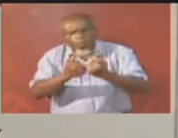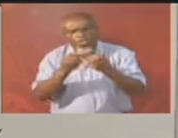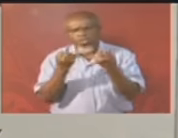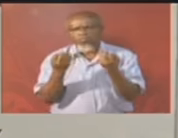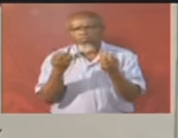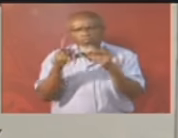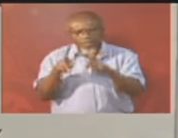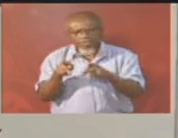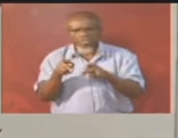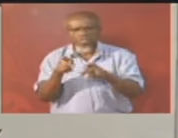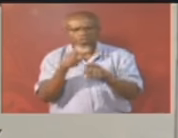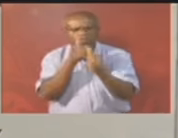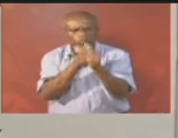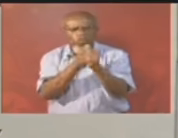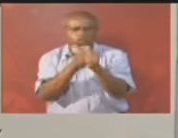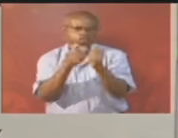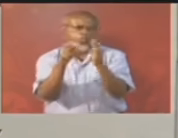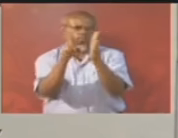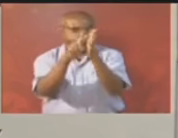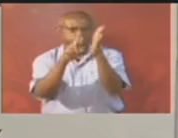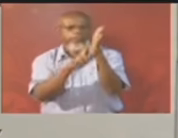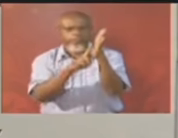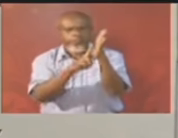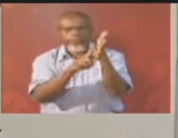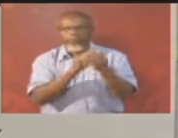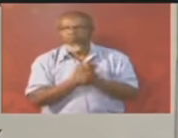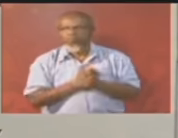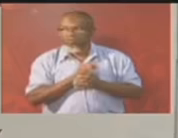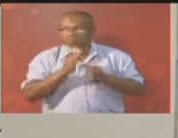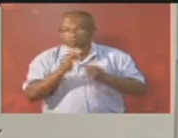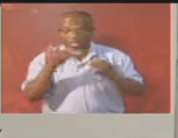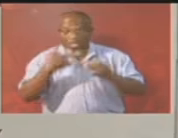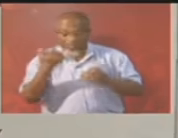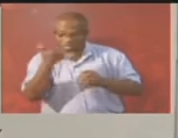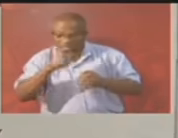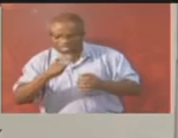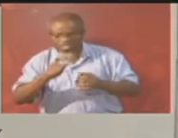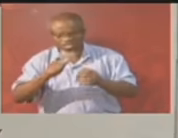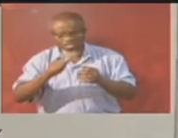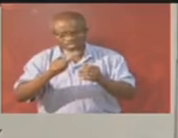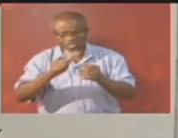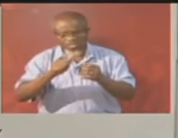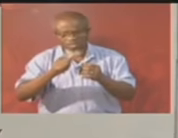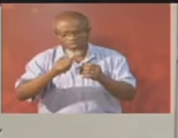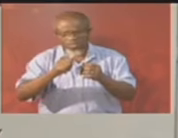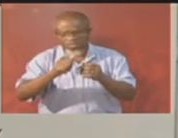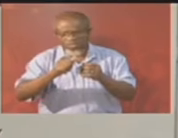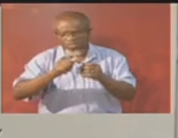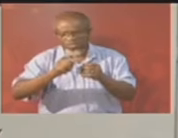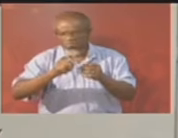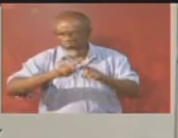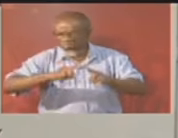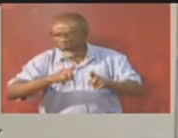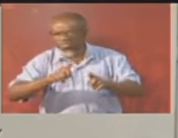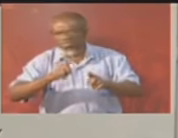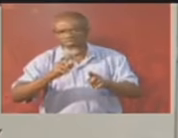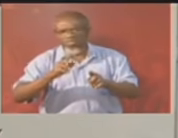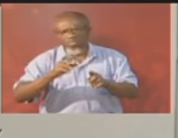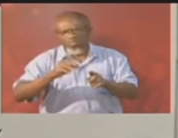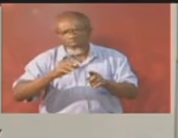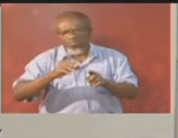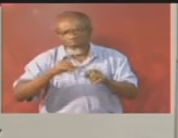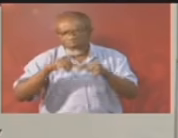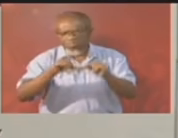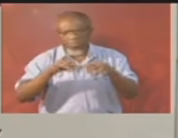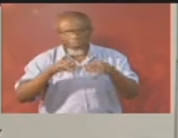force applied. Any leaks, so to speak, in that braking force by movement when we shouldn't have movement,